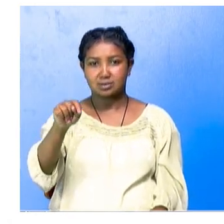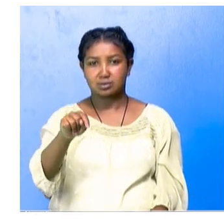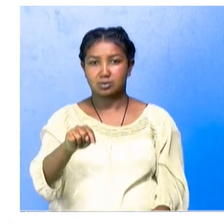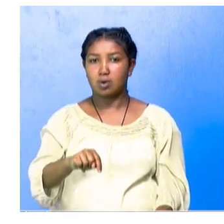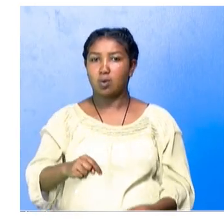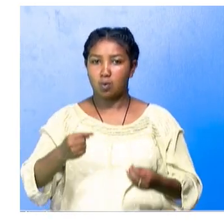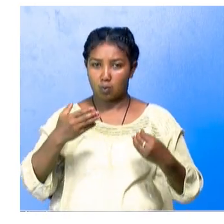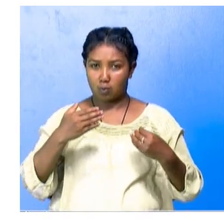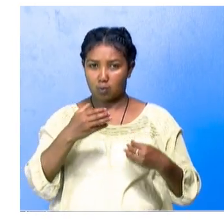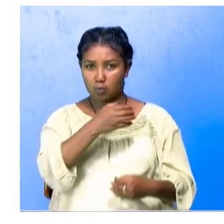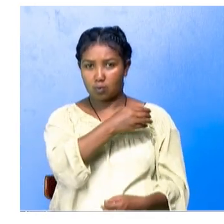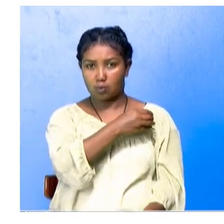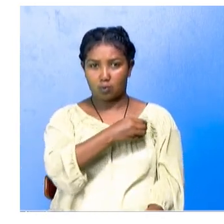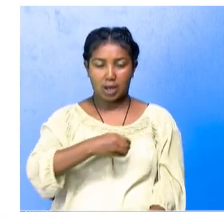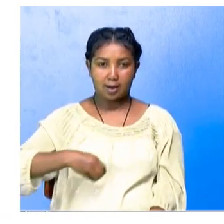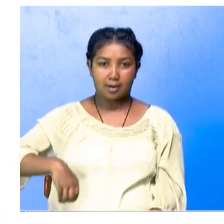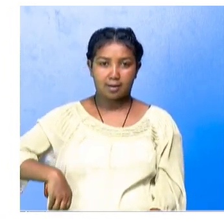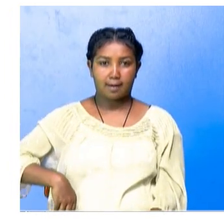wear